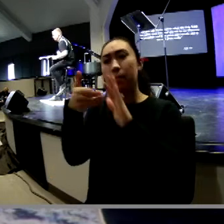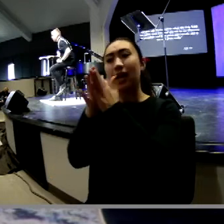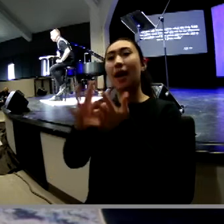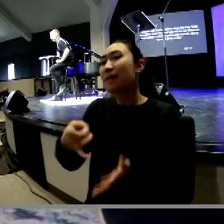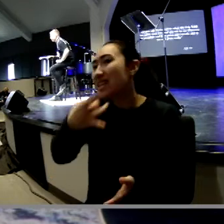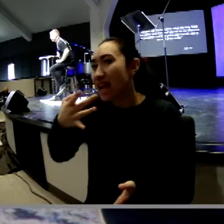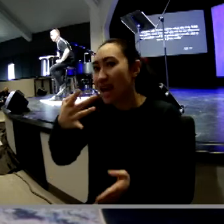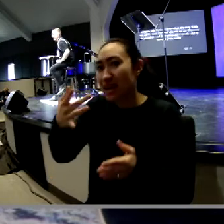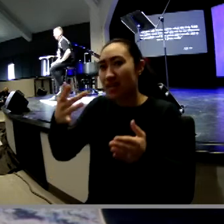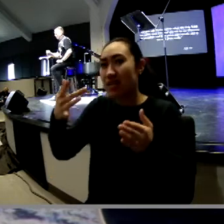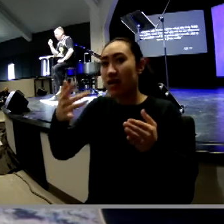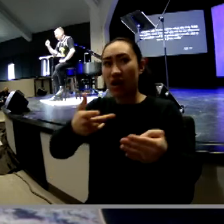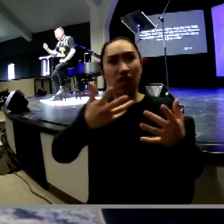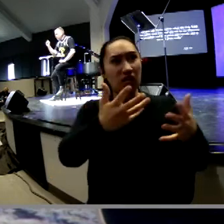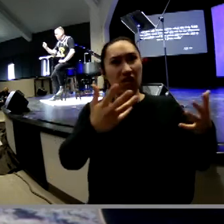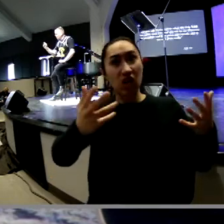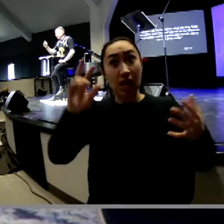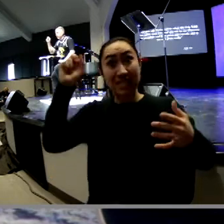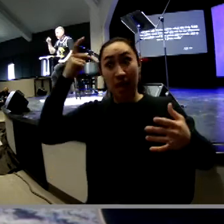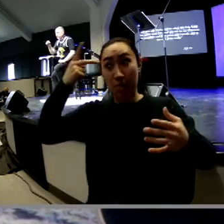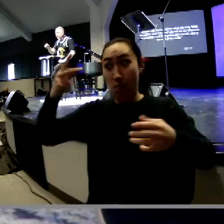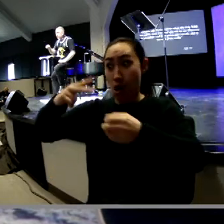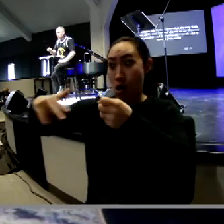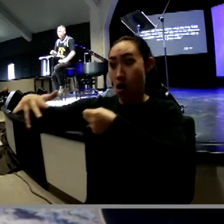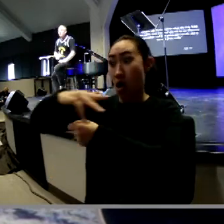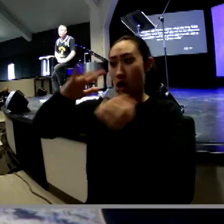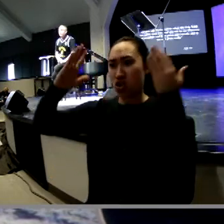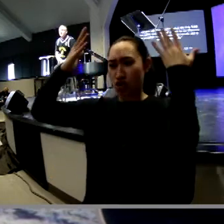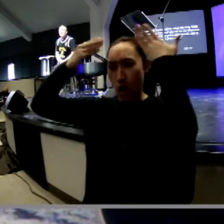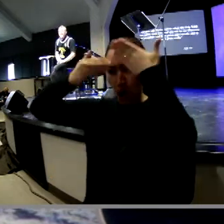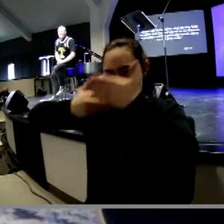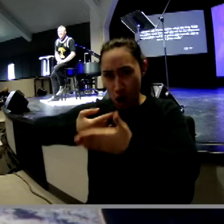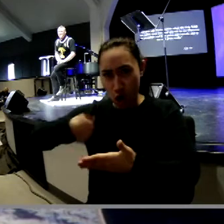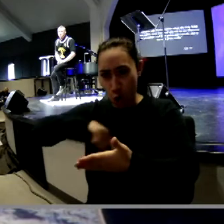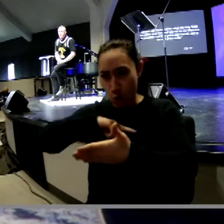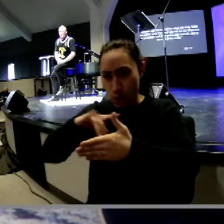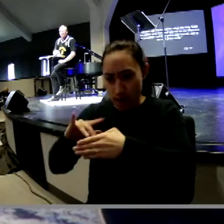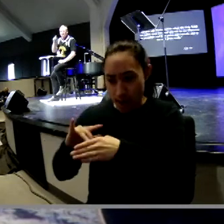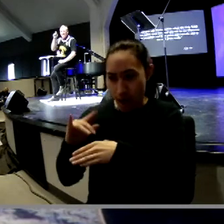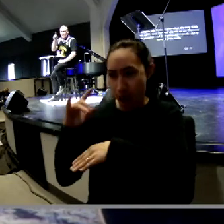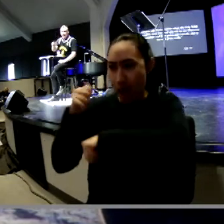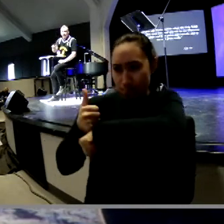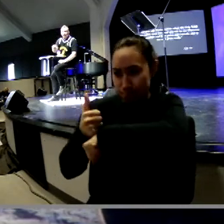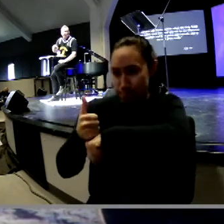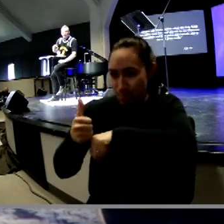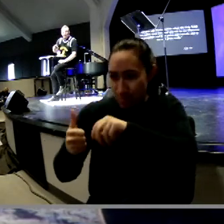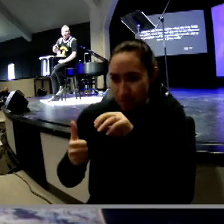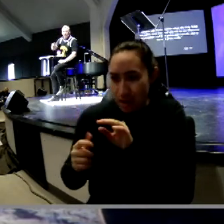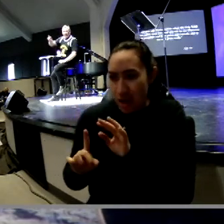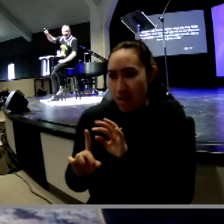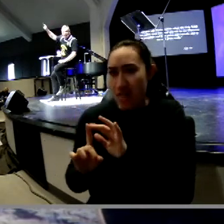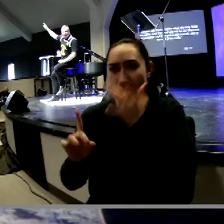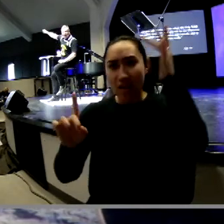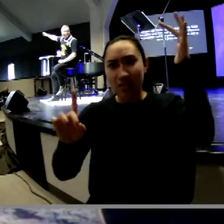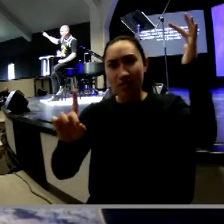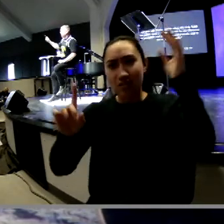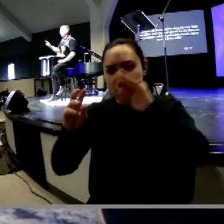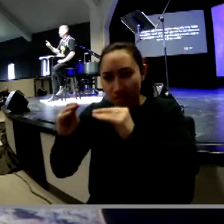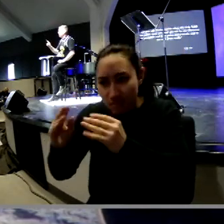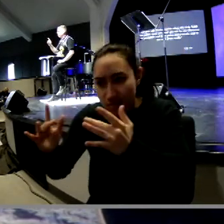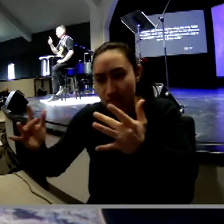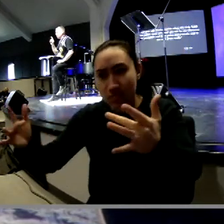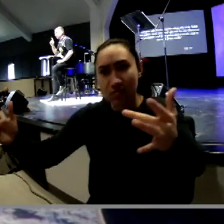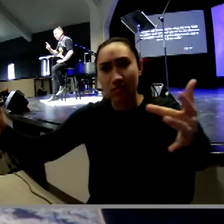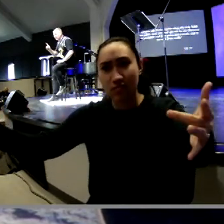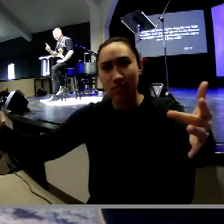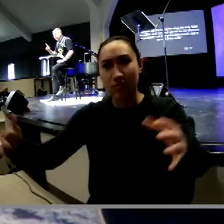you listening to me? On a level here, on a local level, we will make an impact here first and there, but we